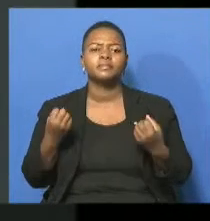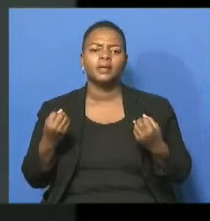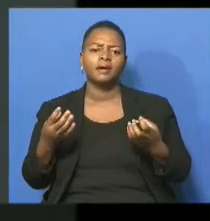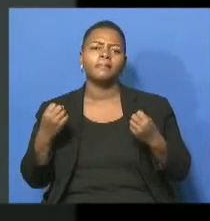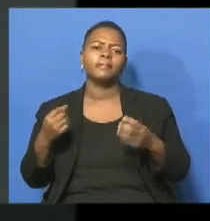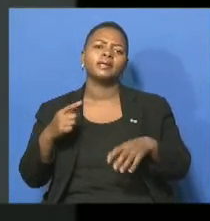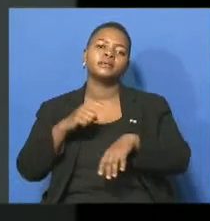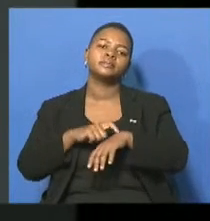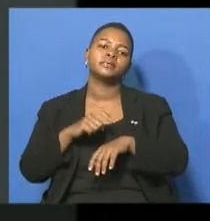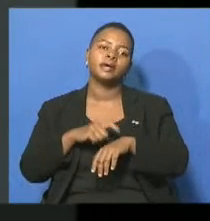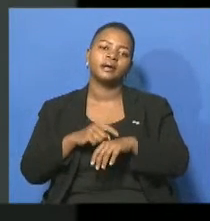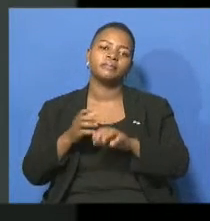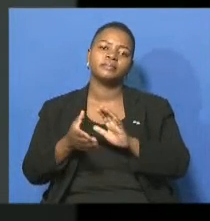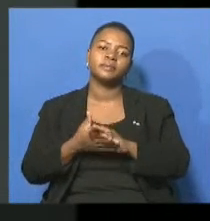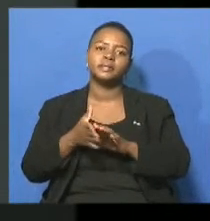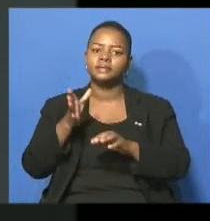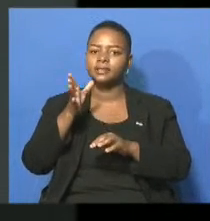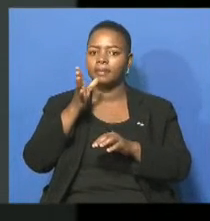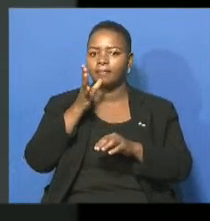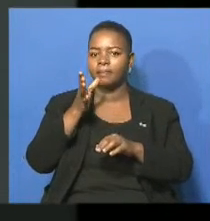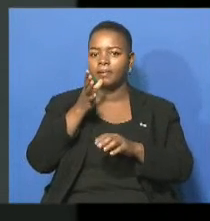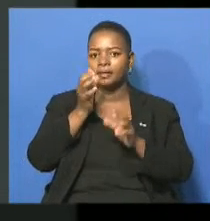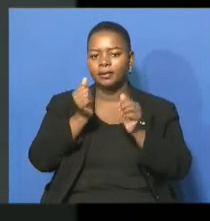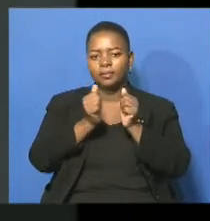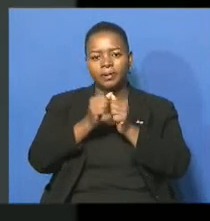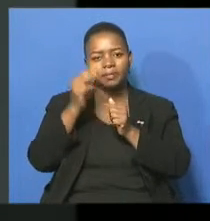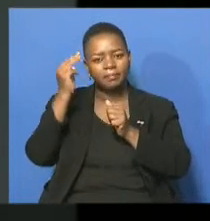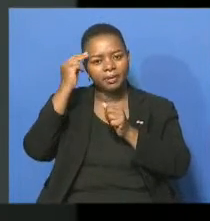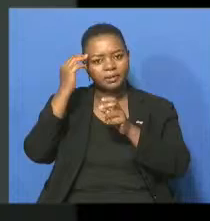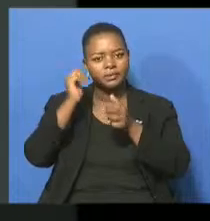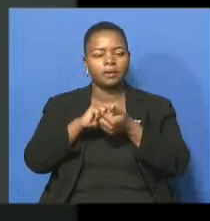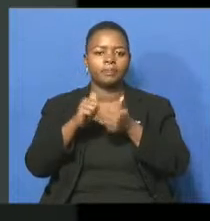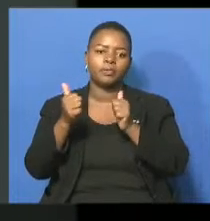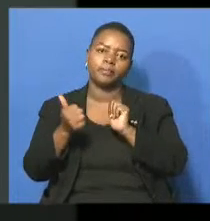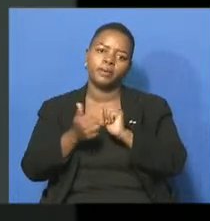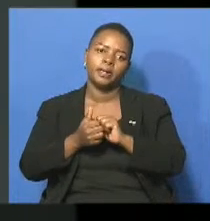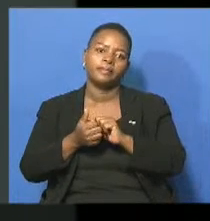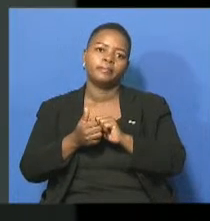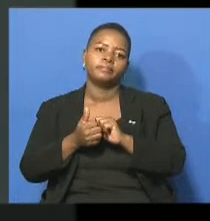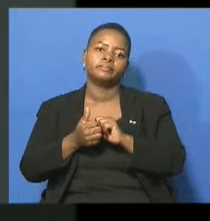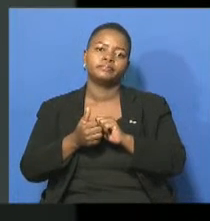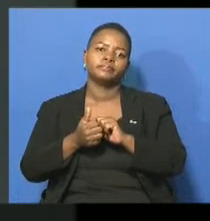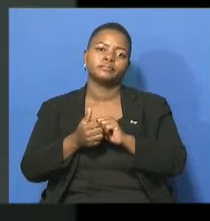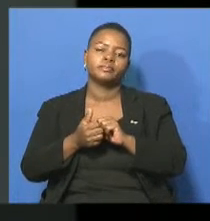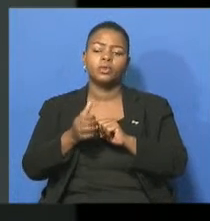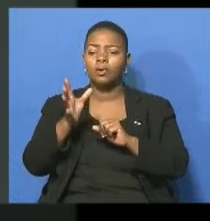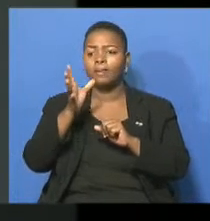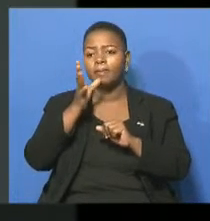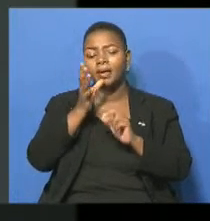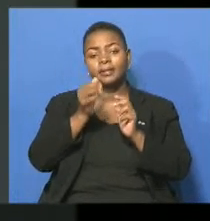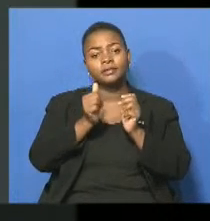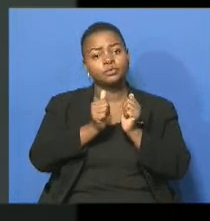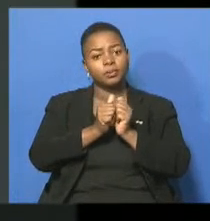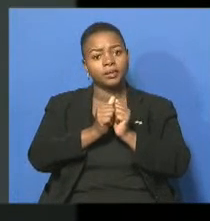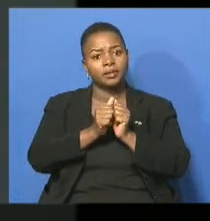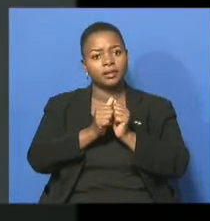usually mothers with mental illness or mothers